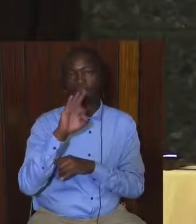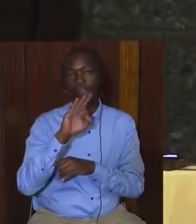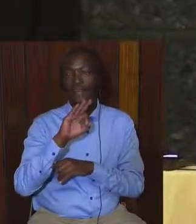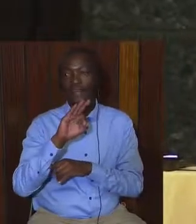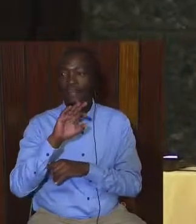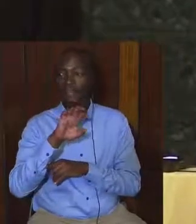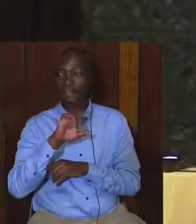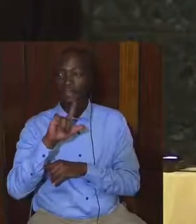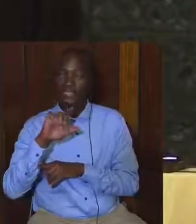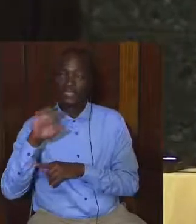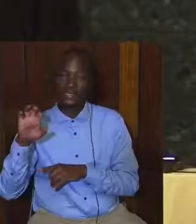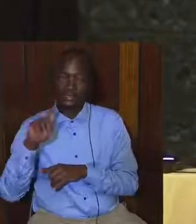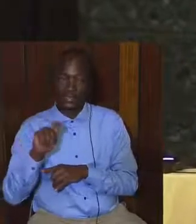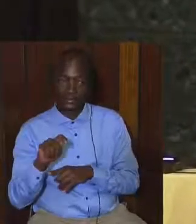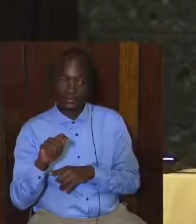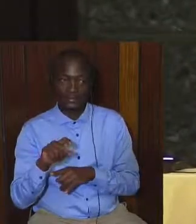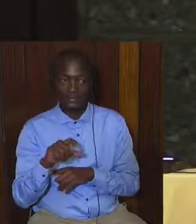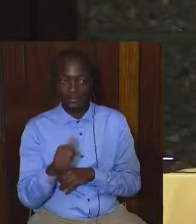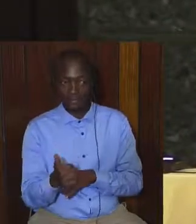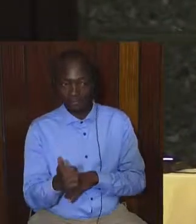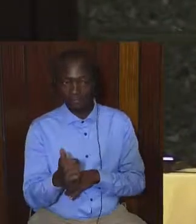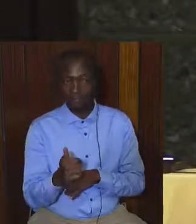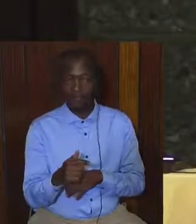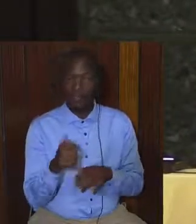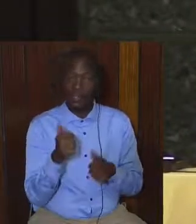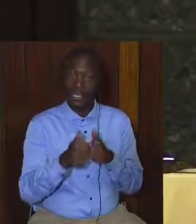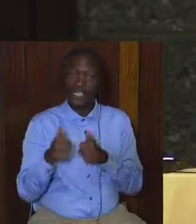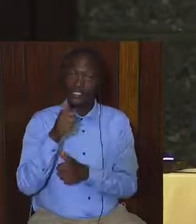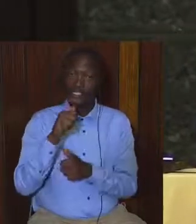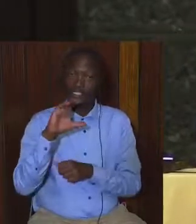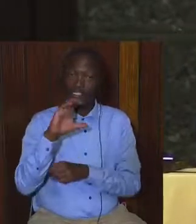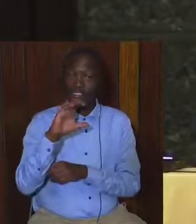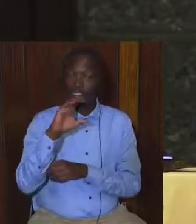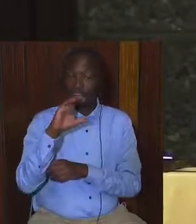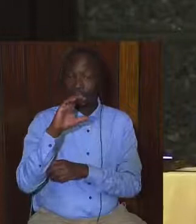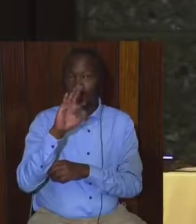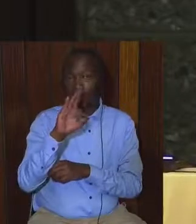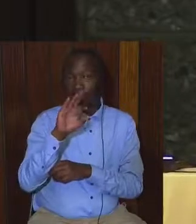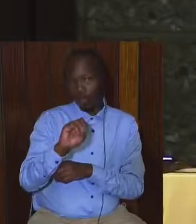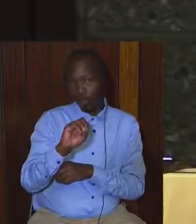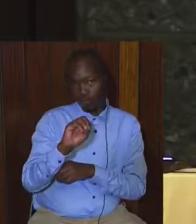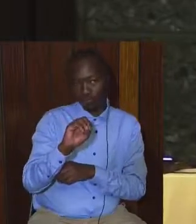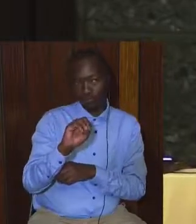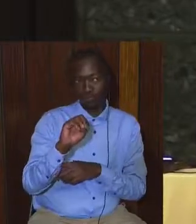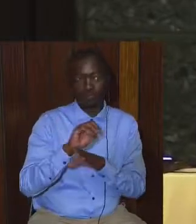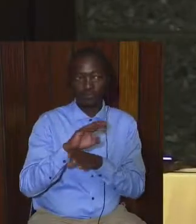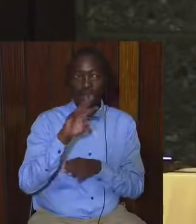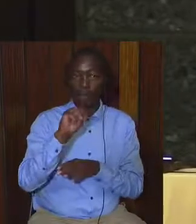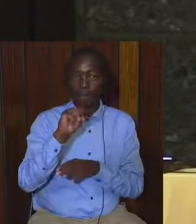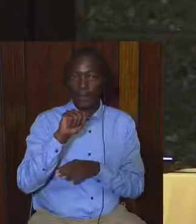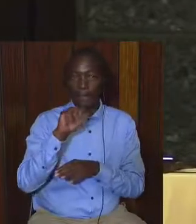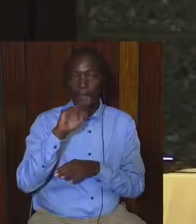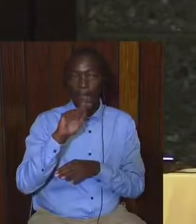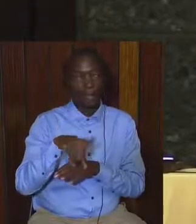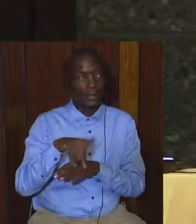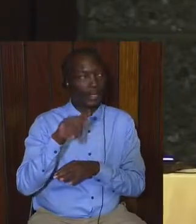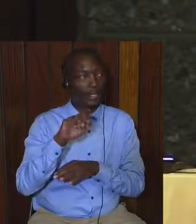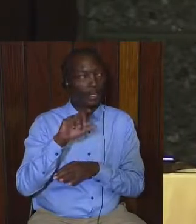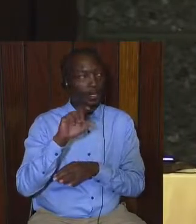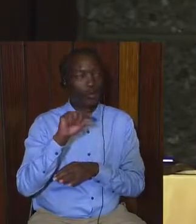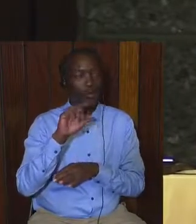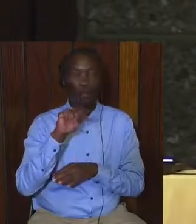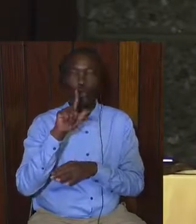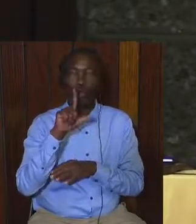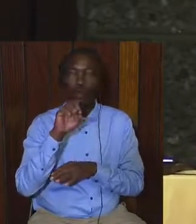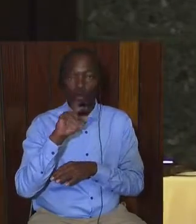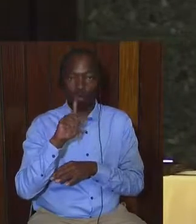And next to her is the Chief Financial Officer, Ms. Mampegololo. And